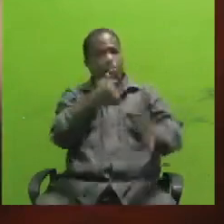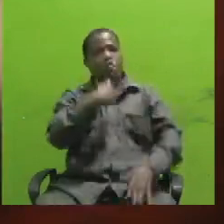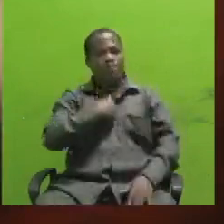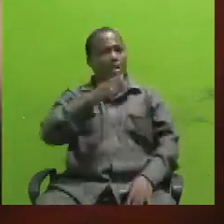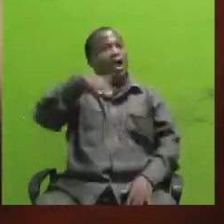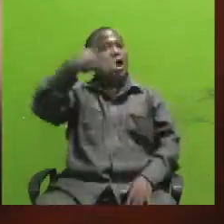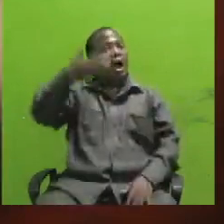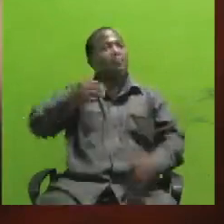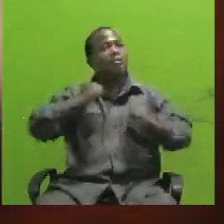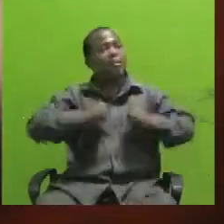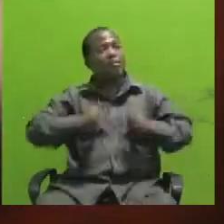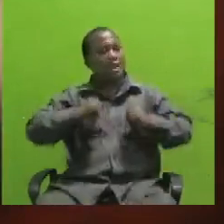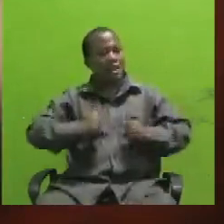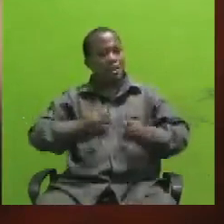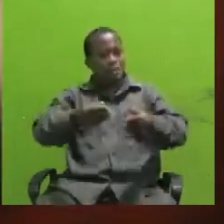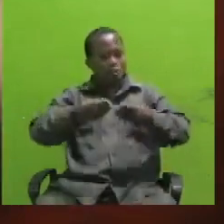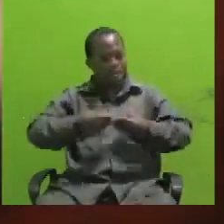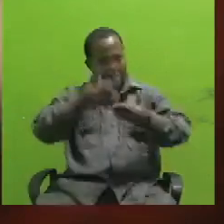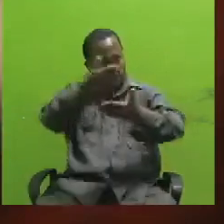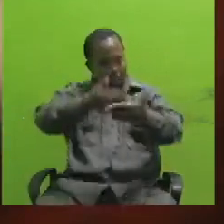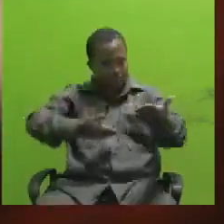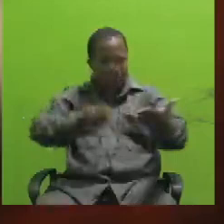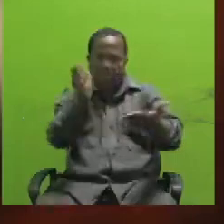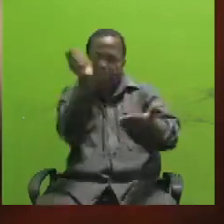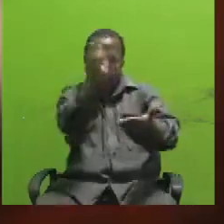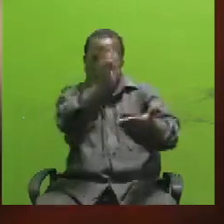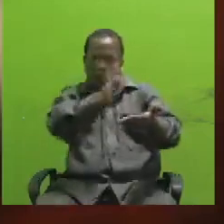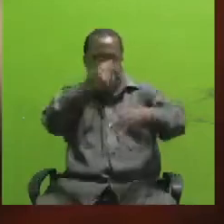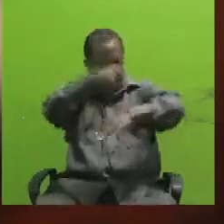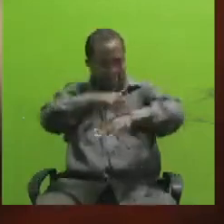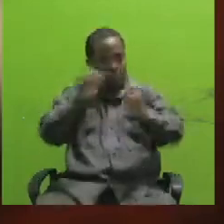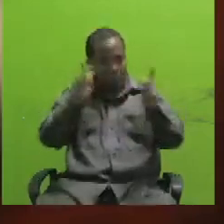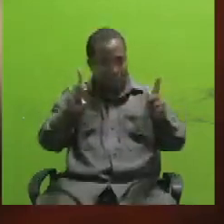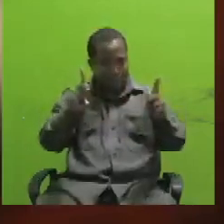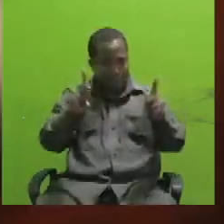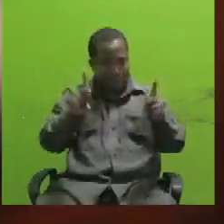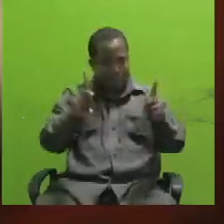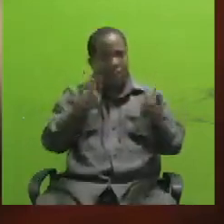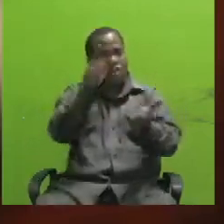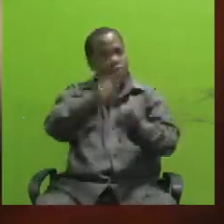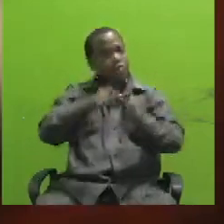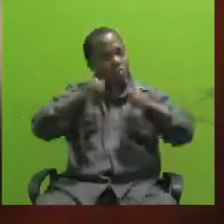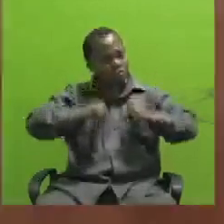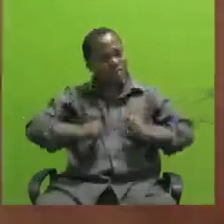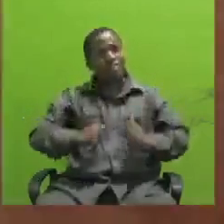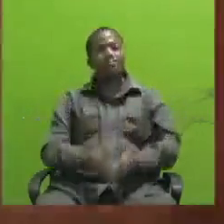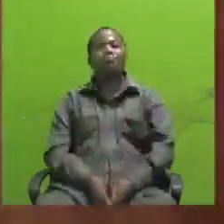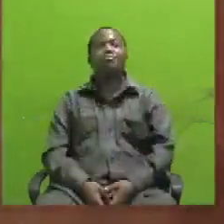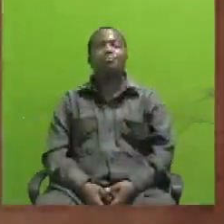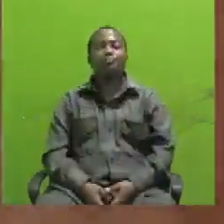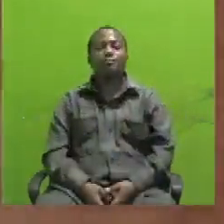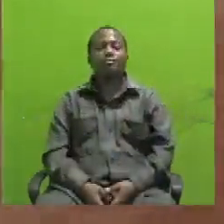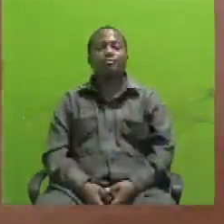after break. Take a piece of paper, draw time, okay? Have a short break.